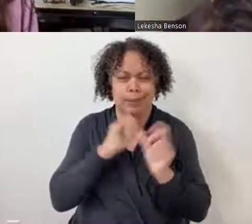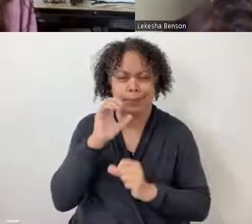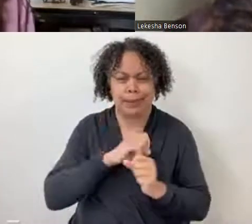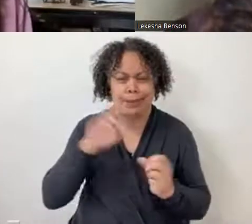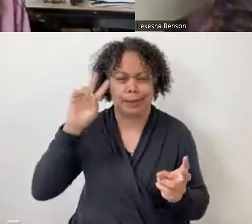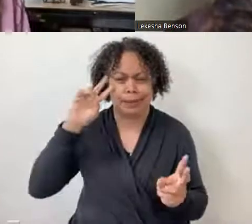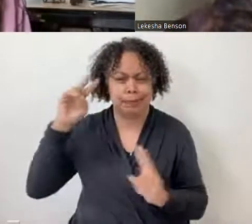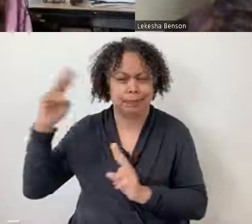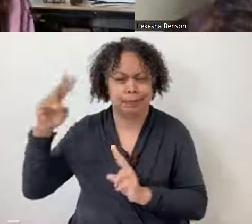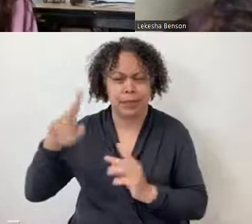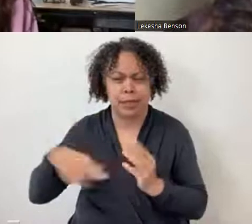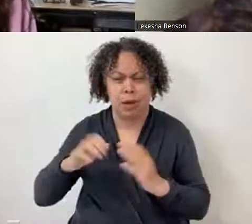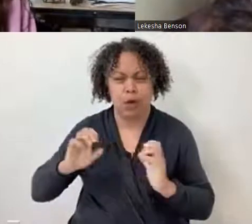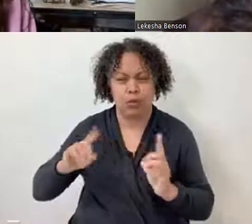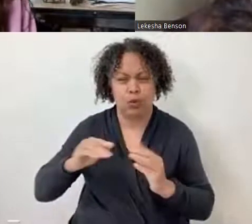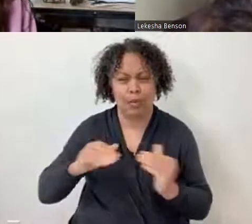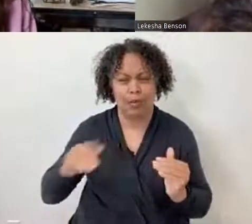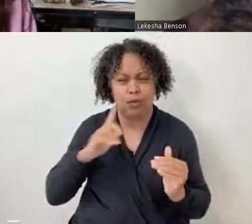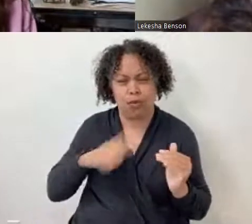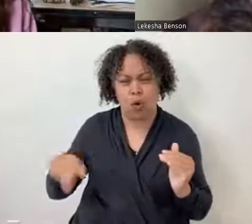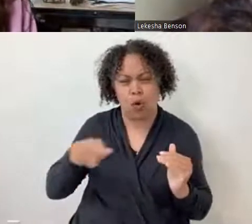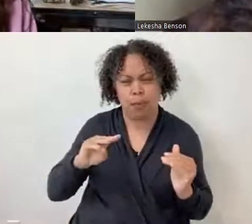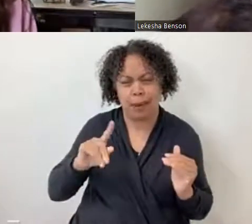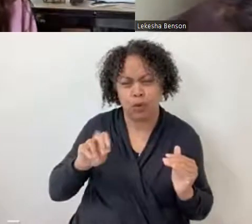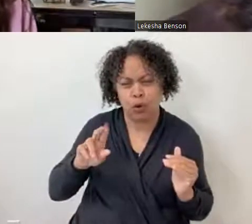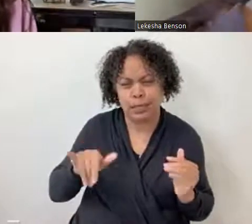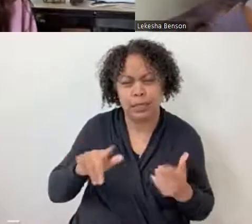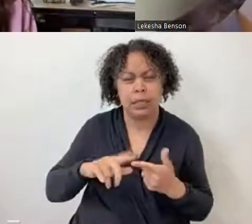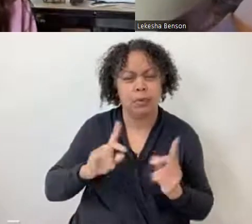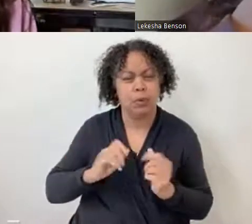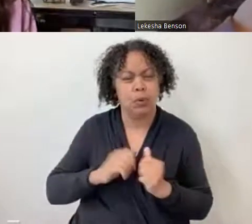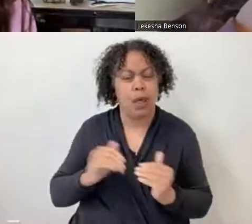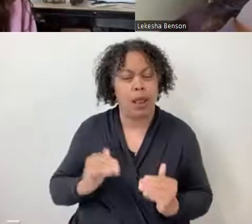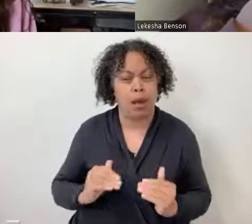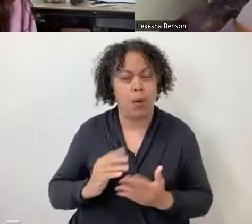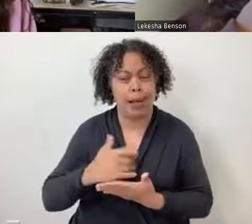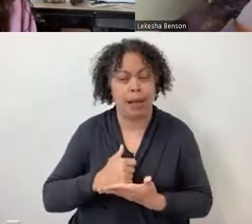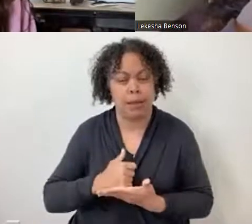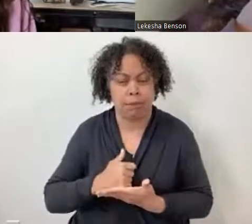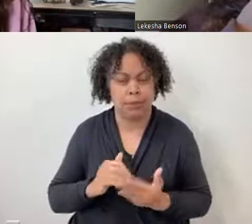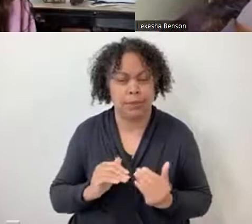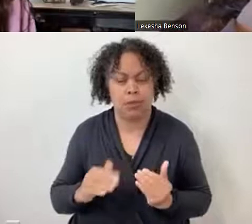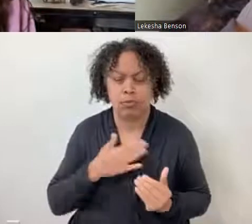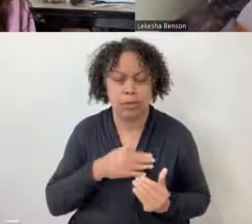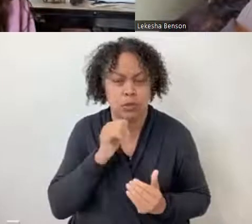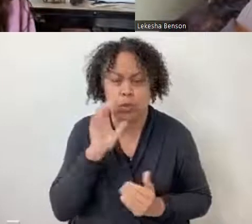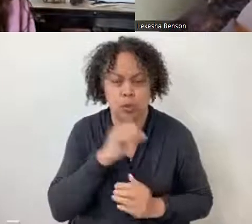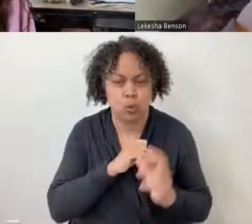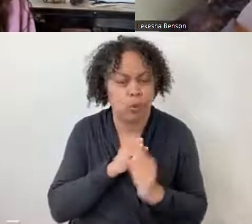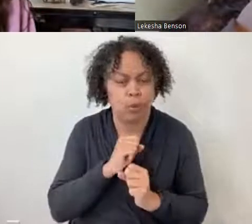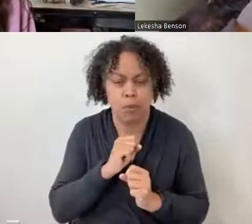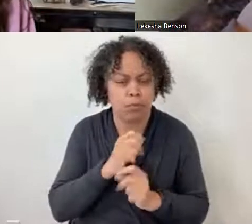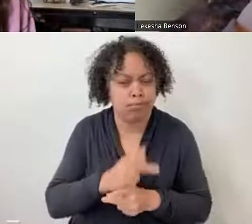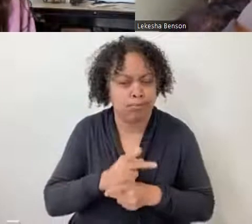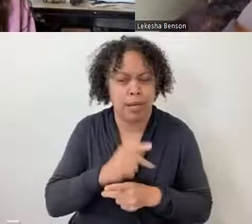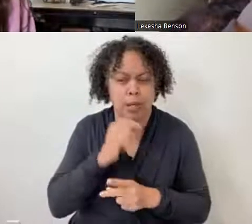misassumptions, educational levels of minorities and people with low income levels. So being mindful of not assuming sort